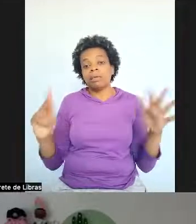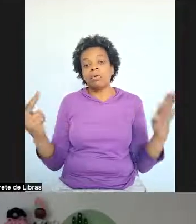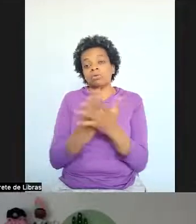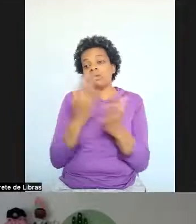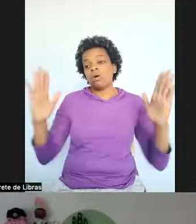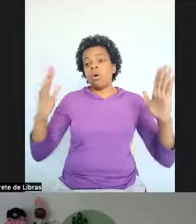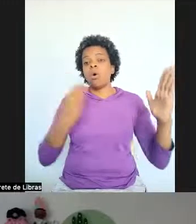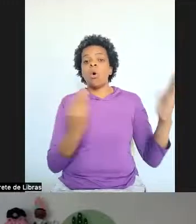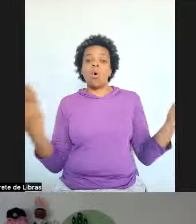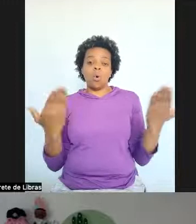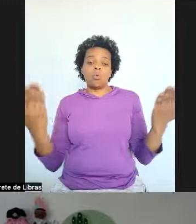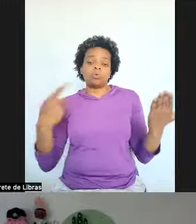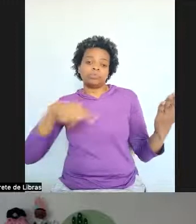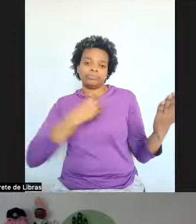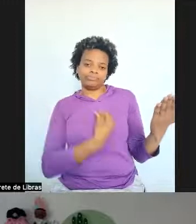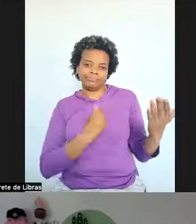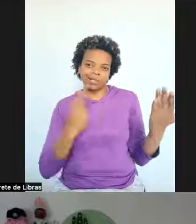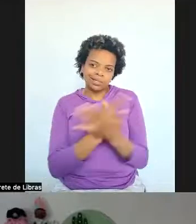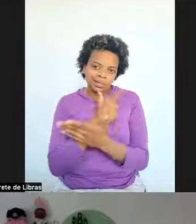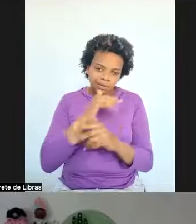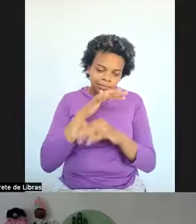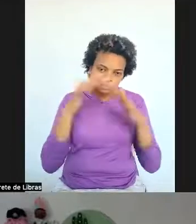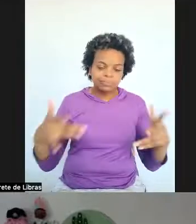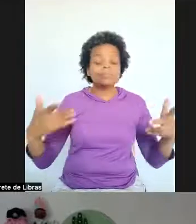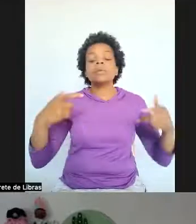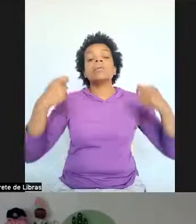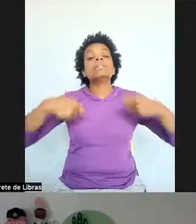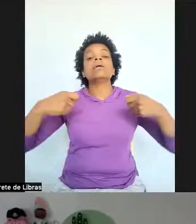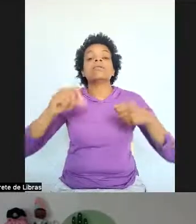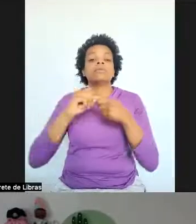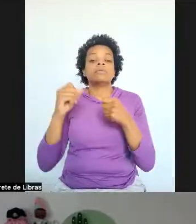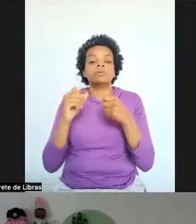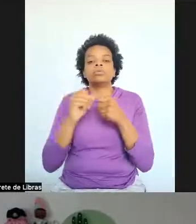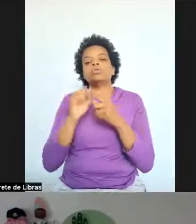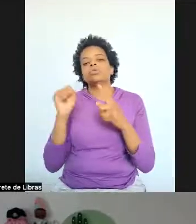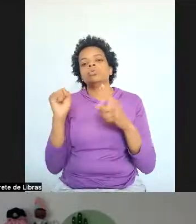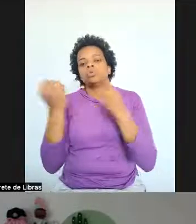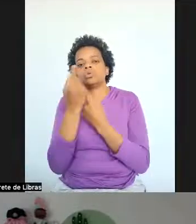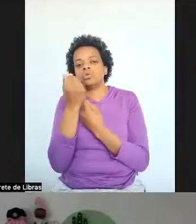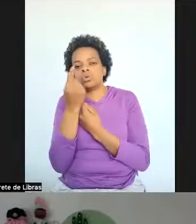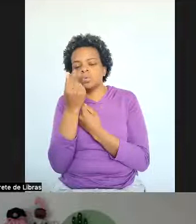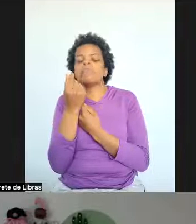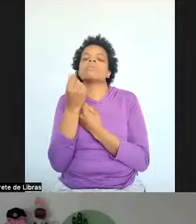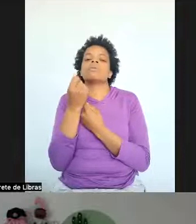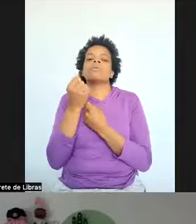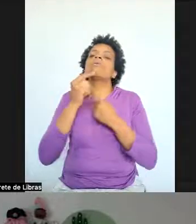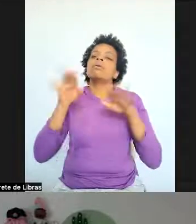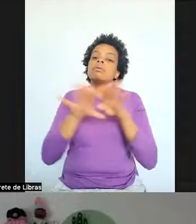environment, finally reaching the current situation. In order to reverse this tendency, it's fundamental that